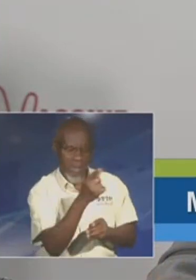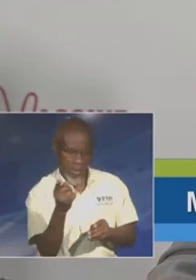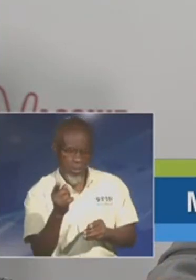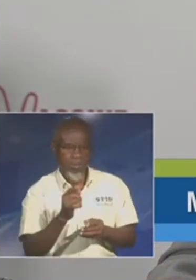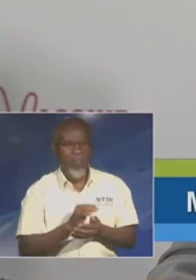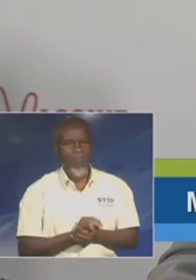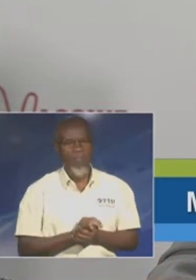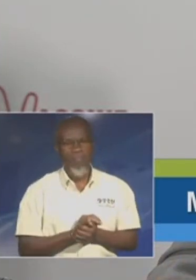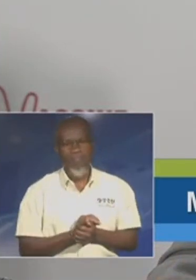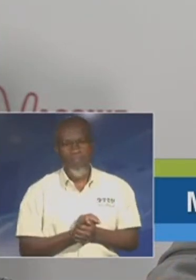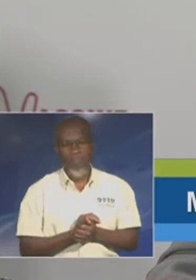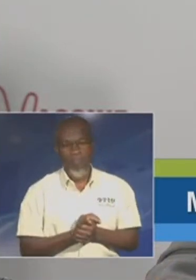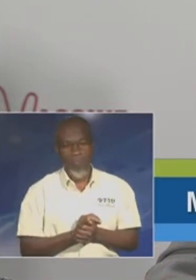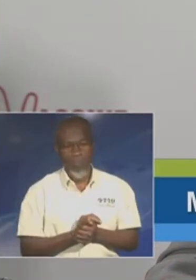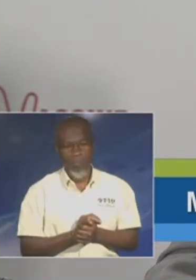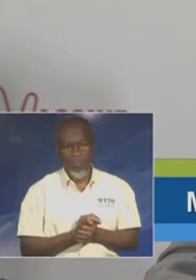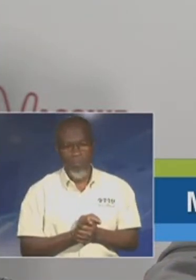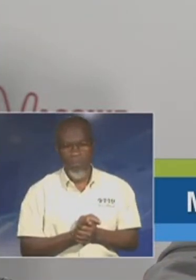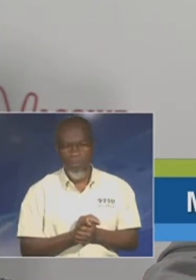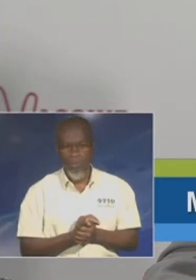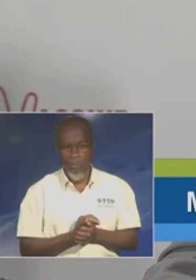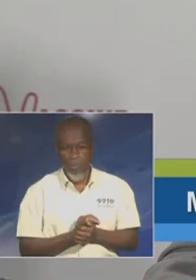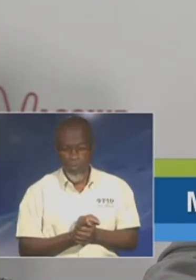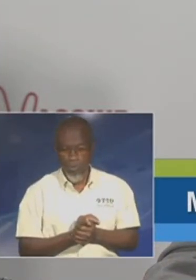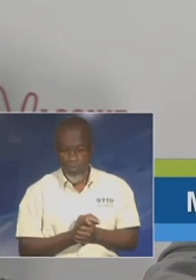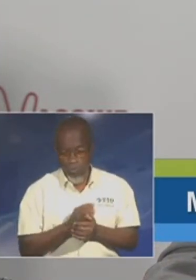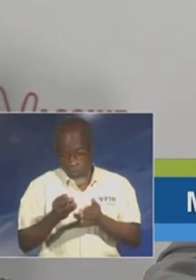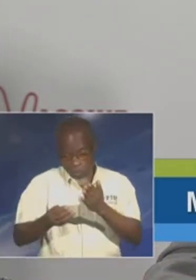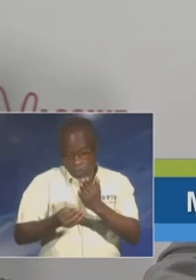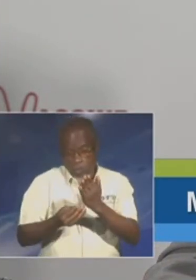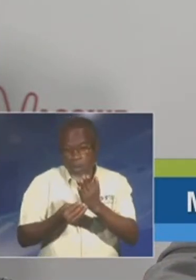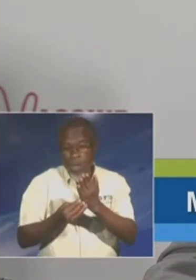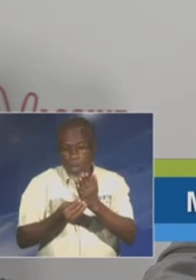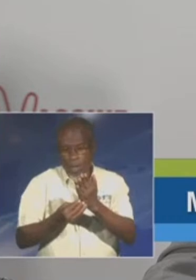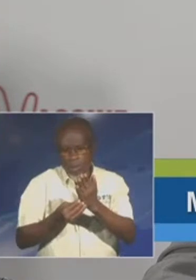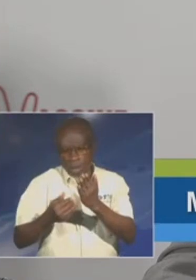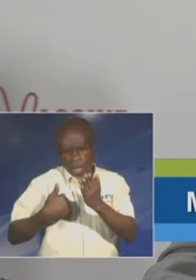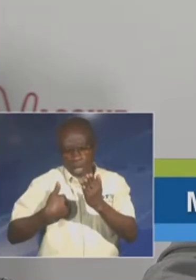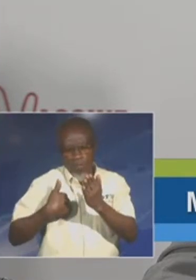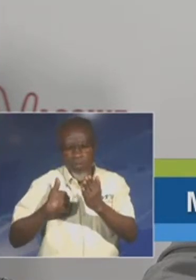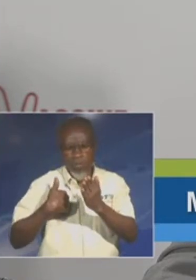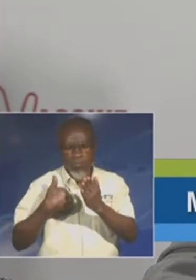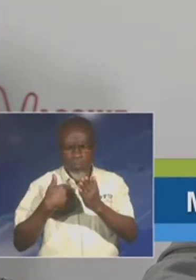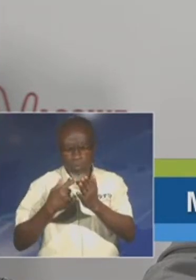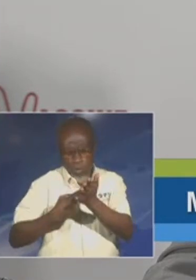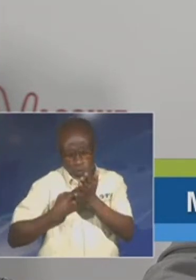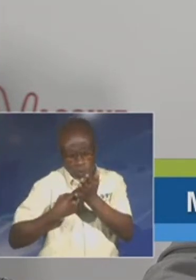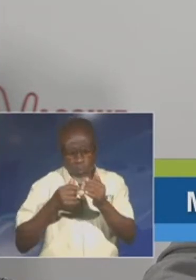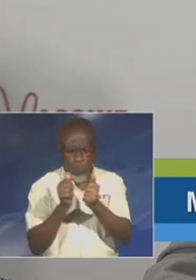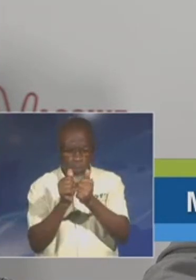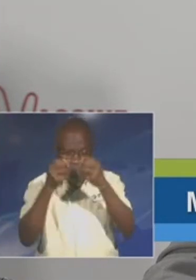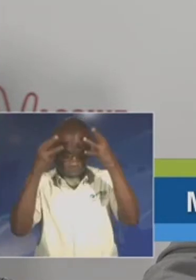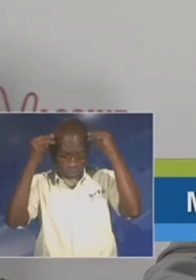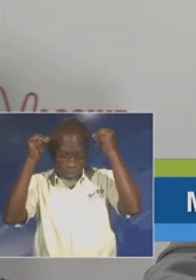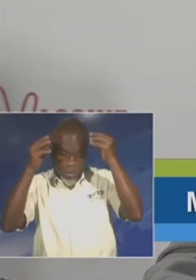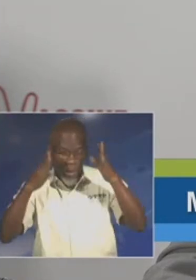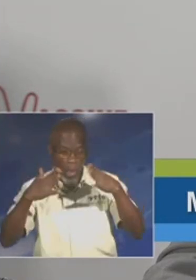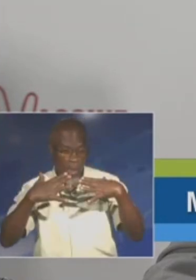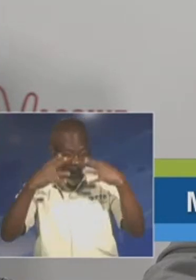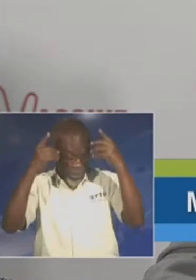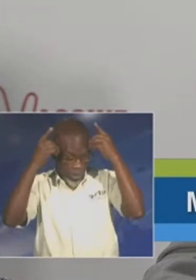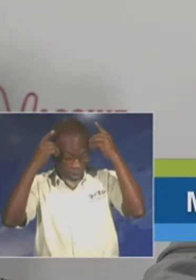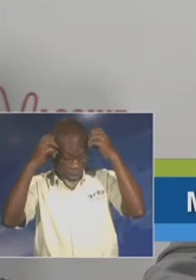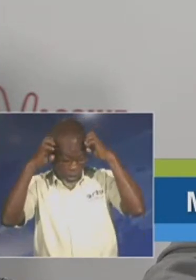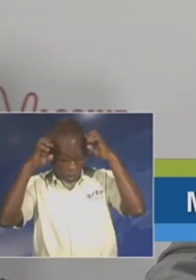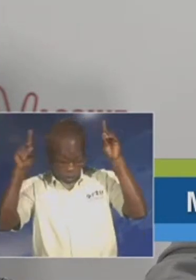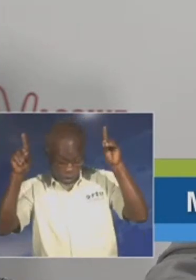to share with the general public, in speaking to my colleague, the Minister of Education this morning, is to